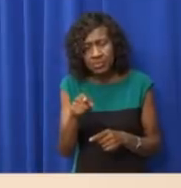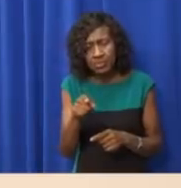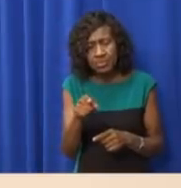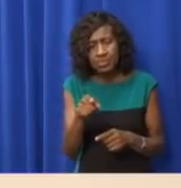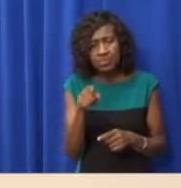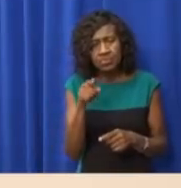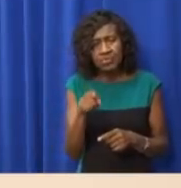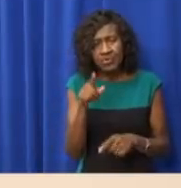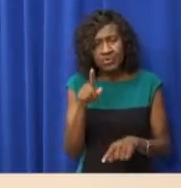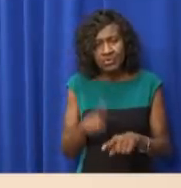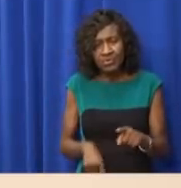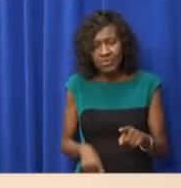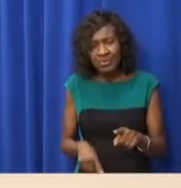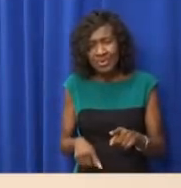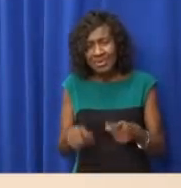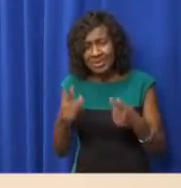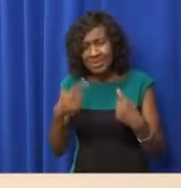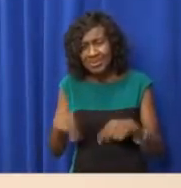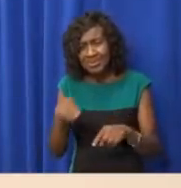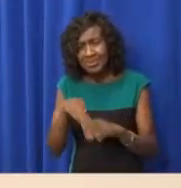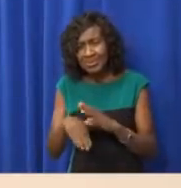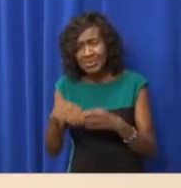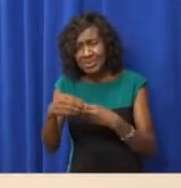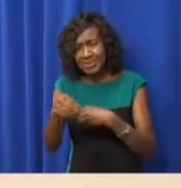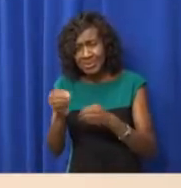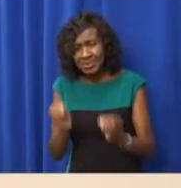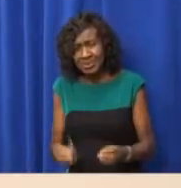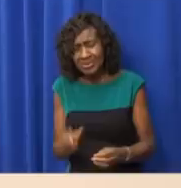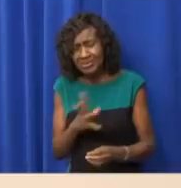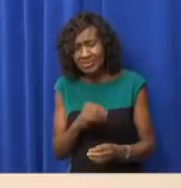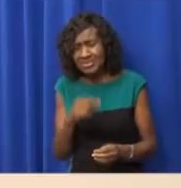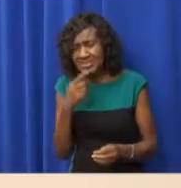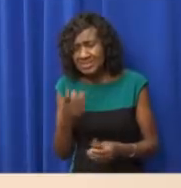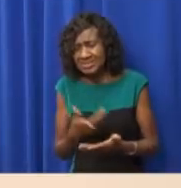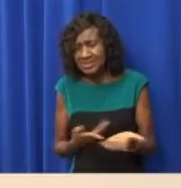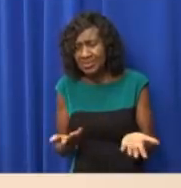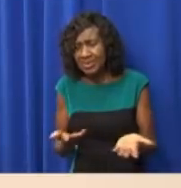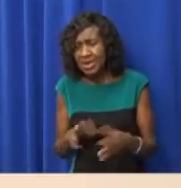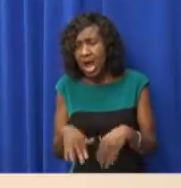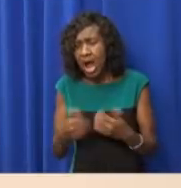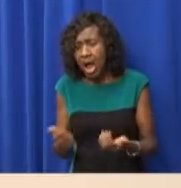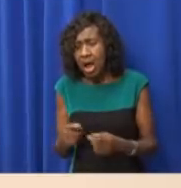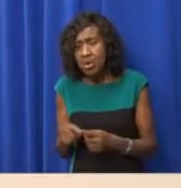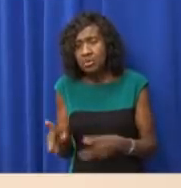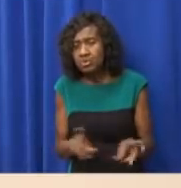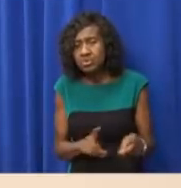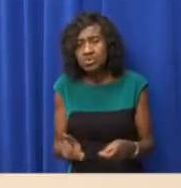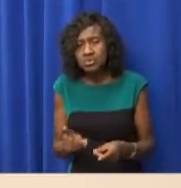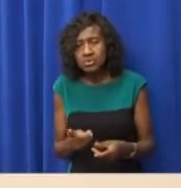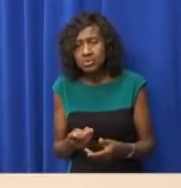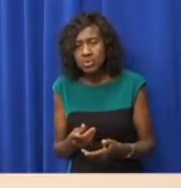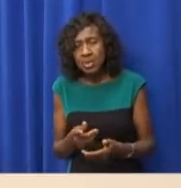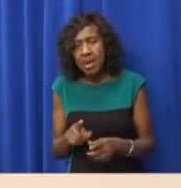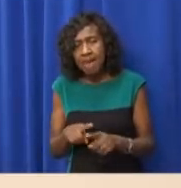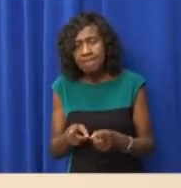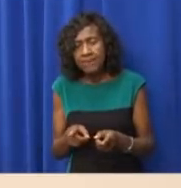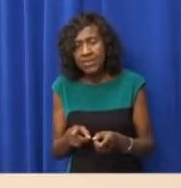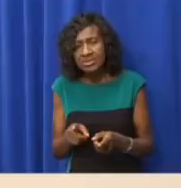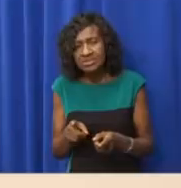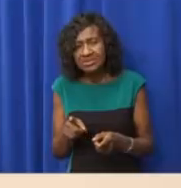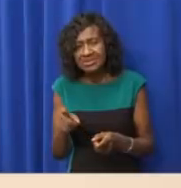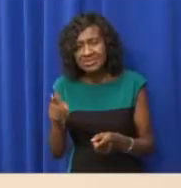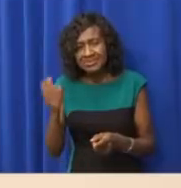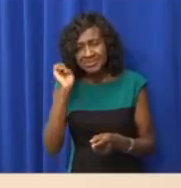you can't just walk into someone's office and say, what's happening, how we do this. So we get used to this idea, which I hate, of